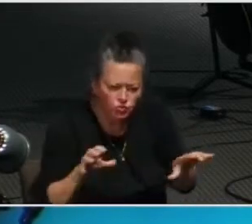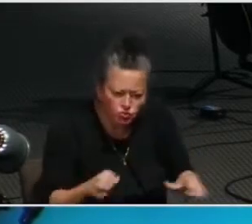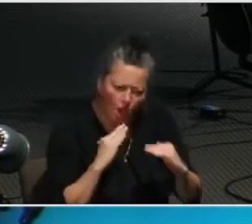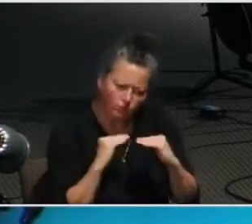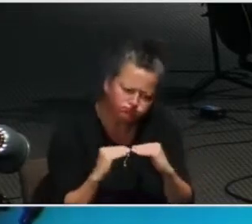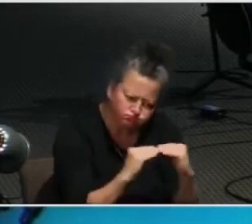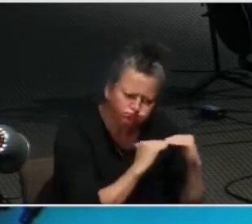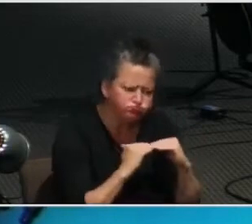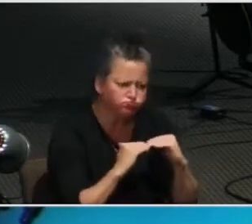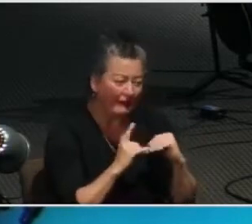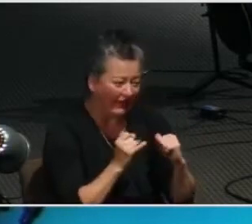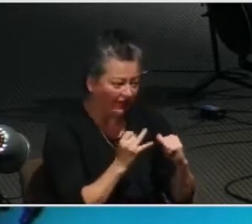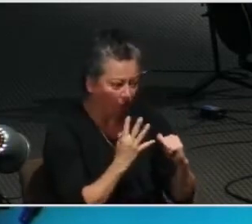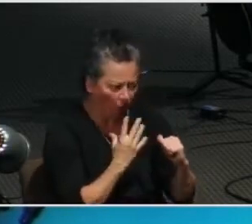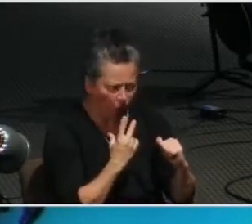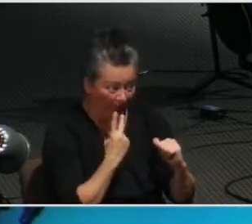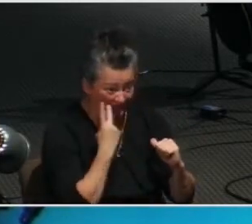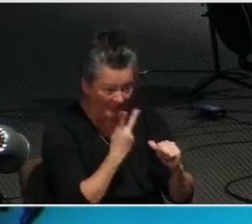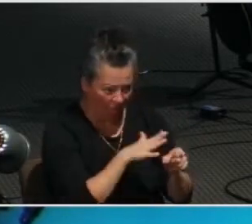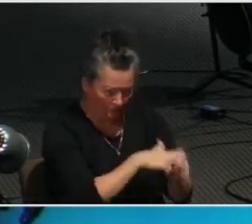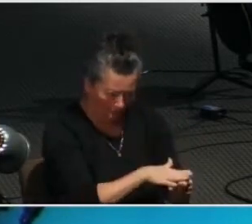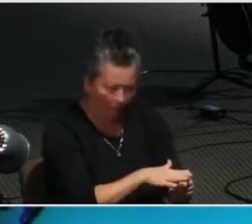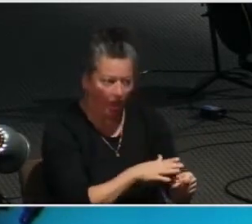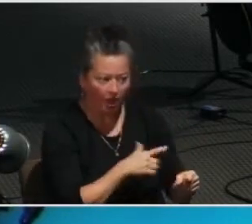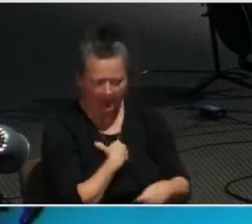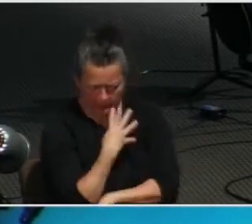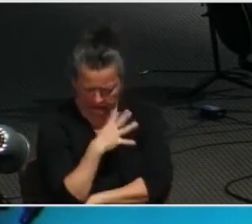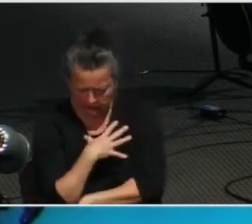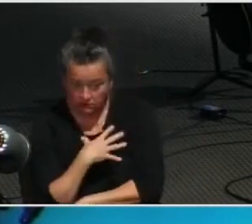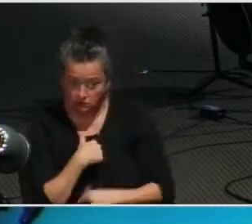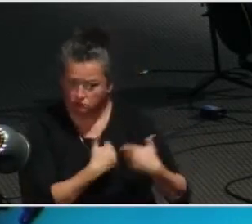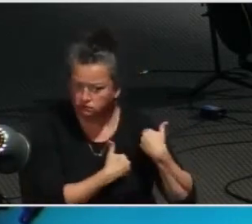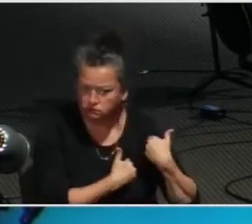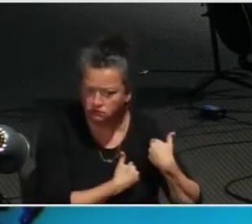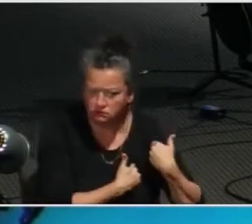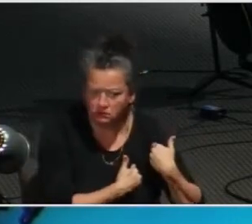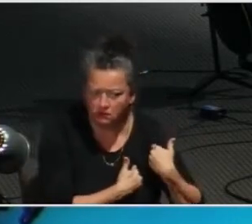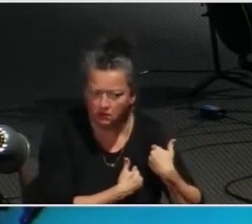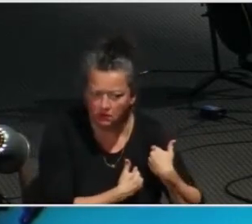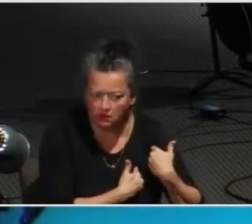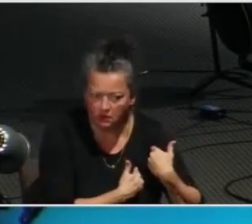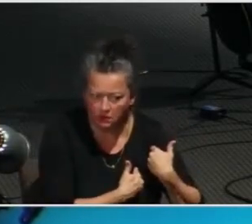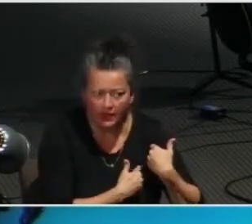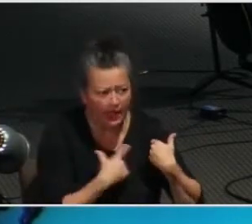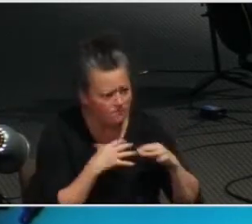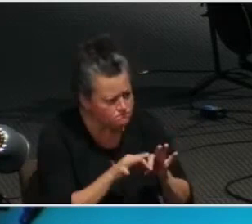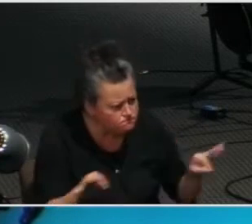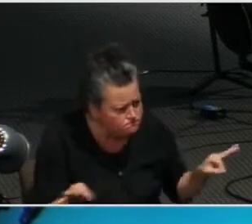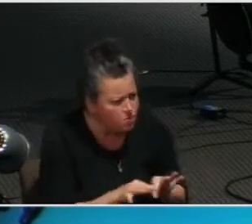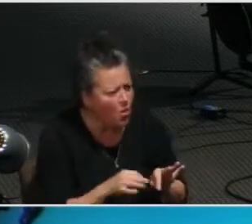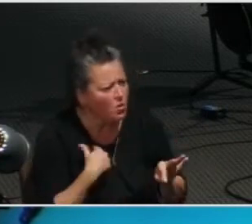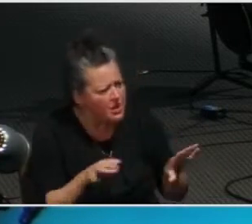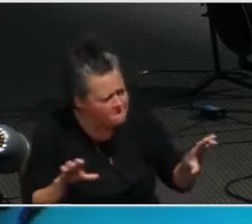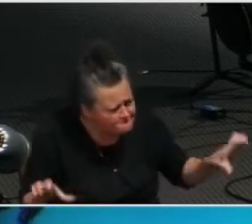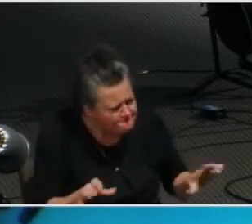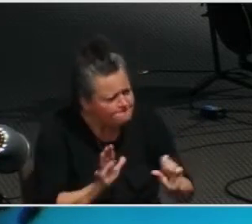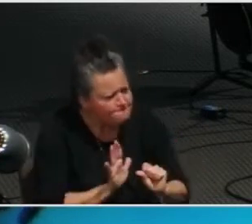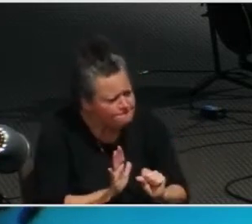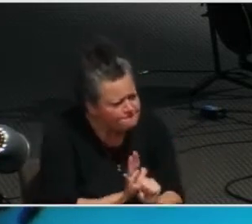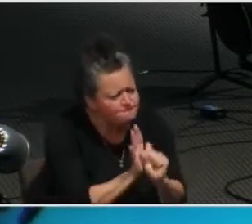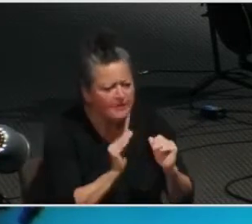for neglecting justice towards the vulnerable. It is right for us to seek justice, not